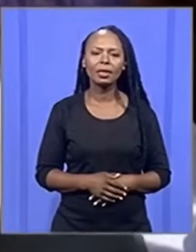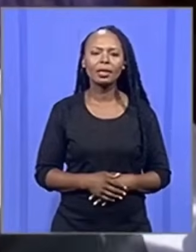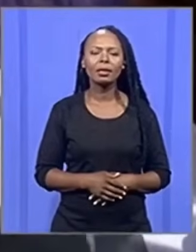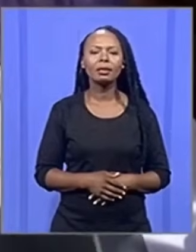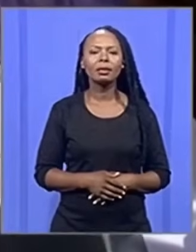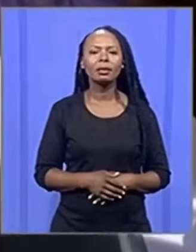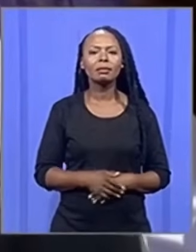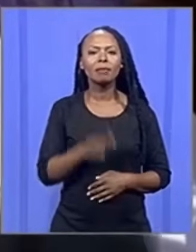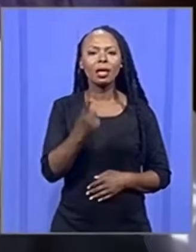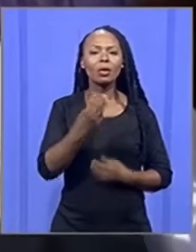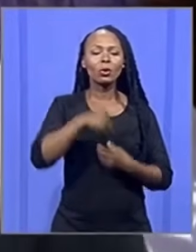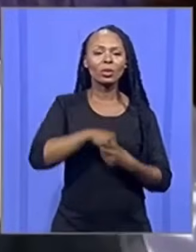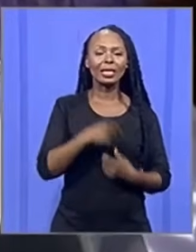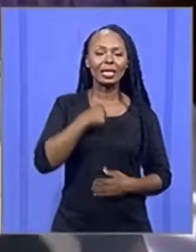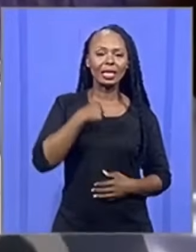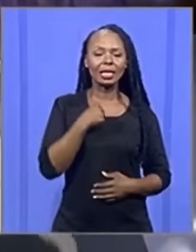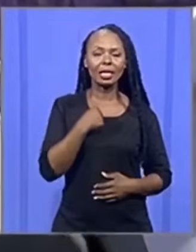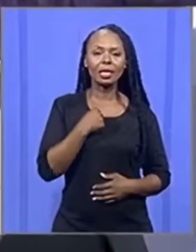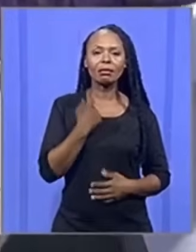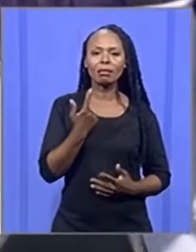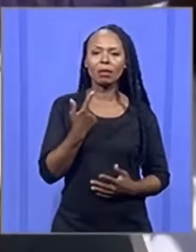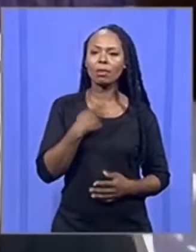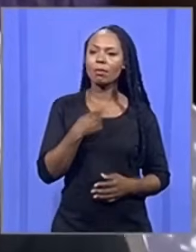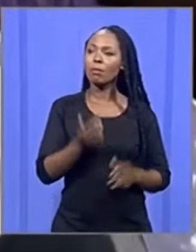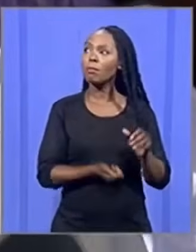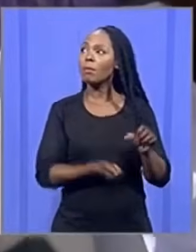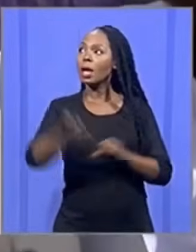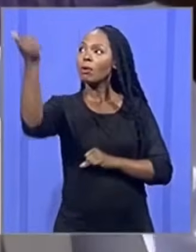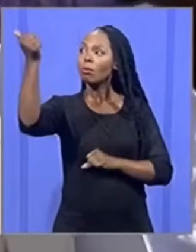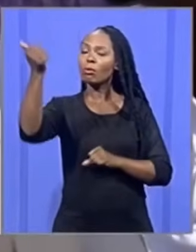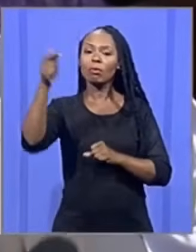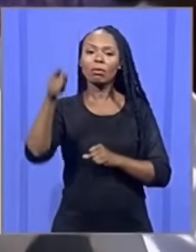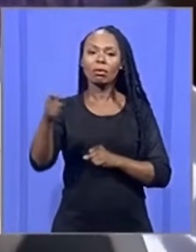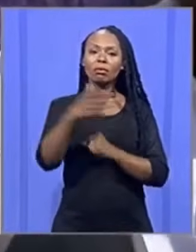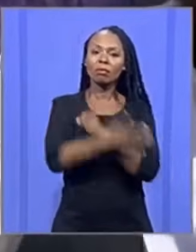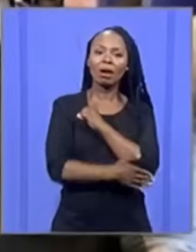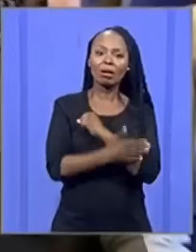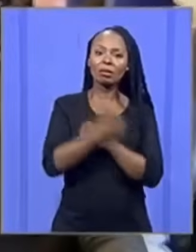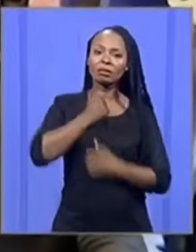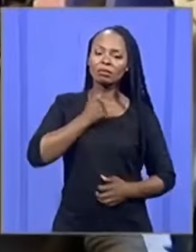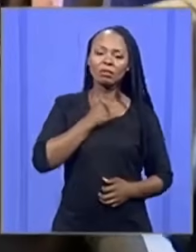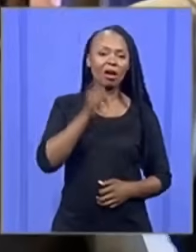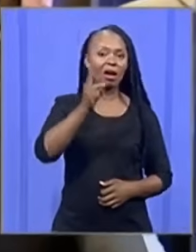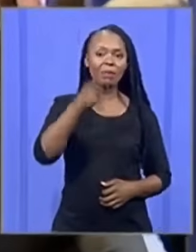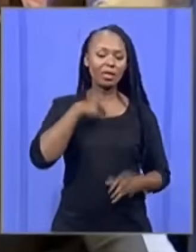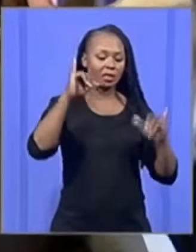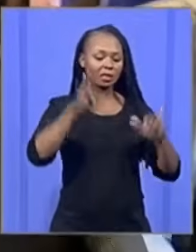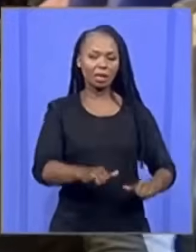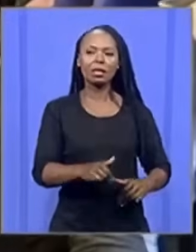Zimbabweans, including me, number one, I'm not going anywhere. I'm here to stay.